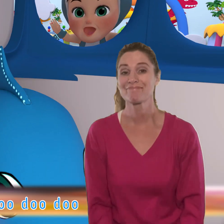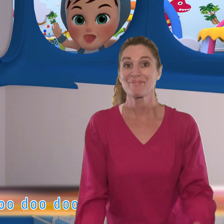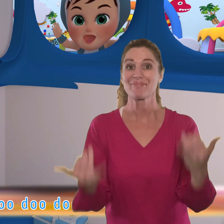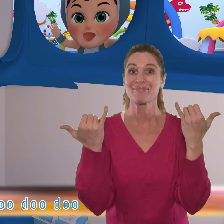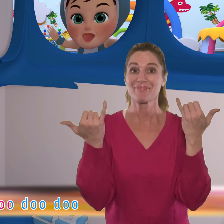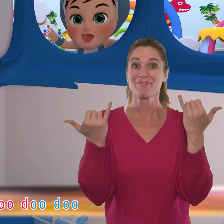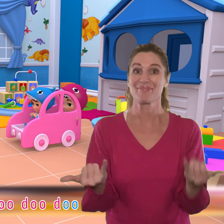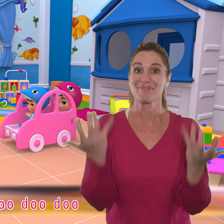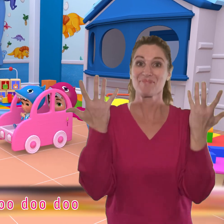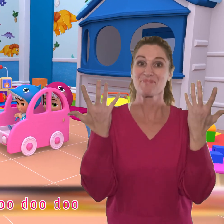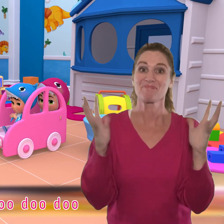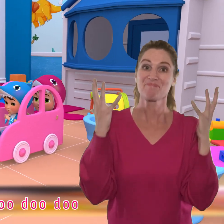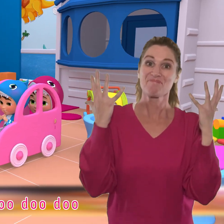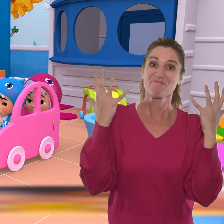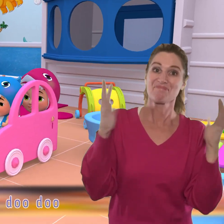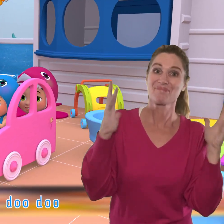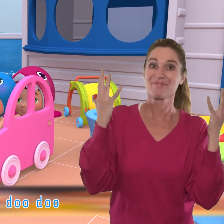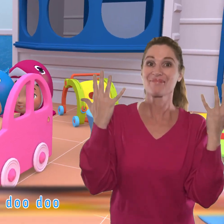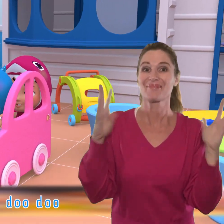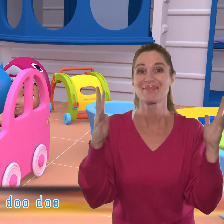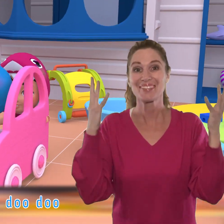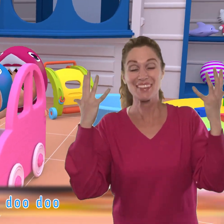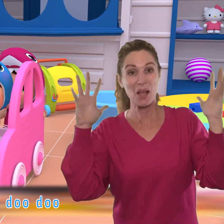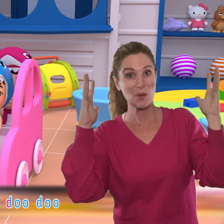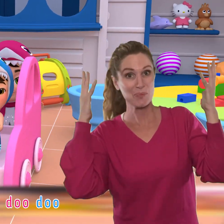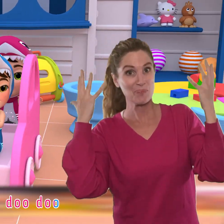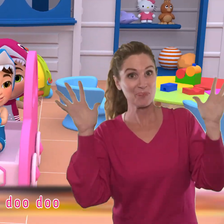it's the end it